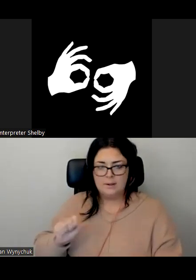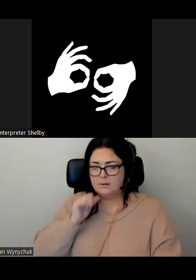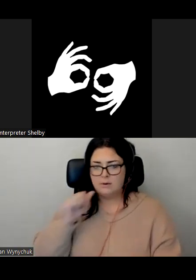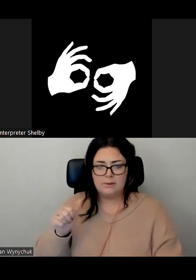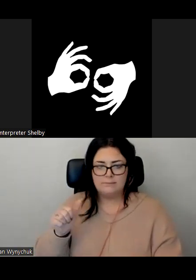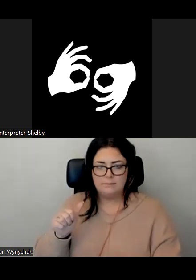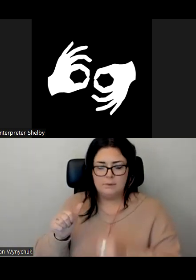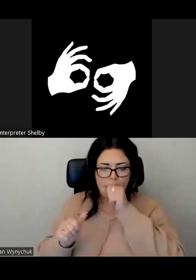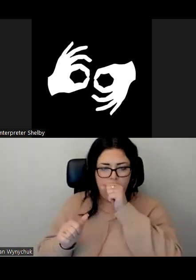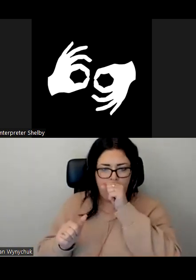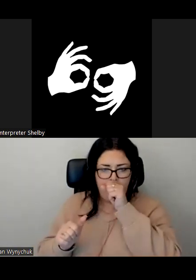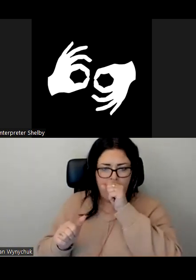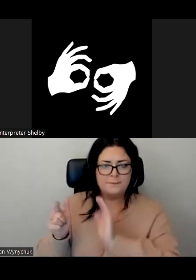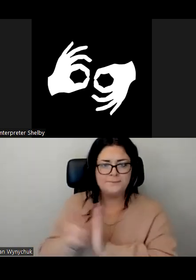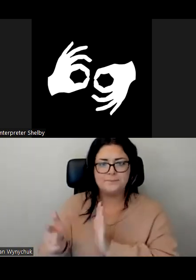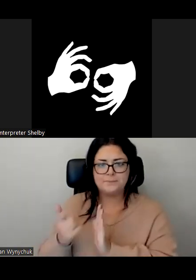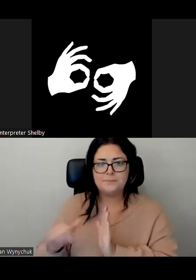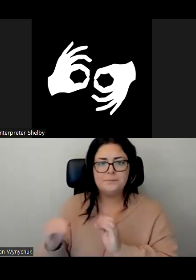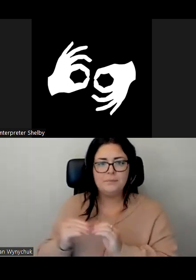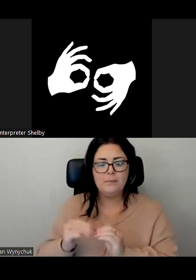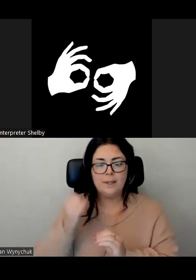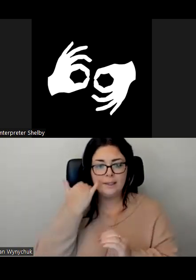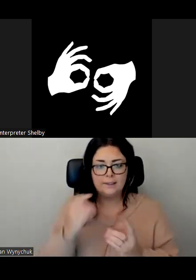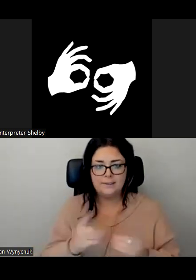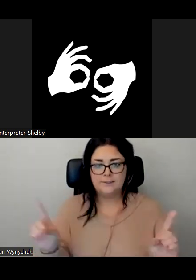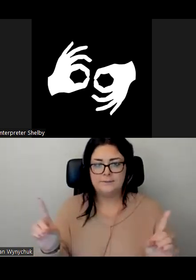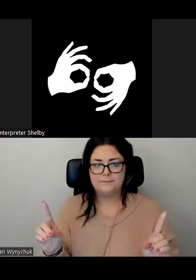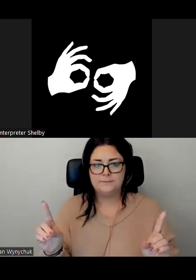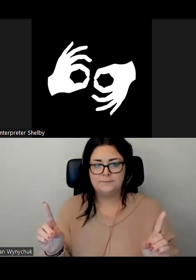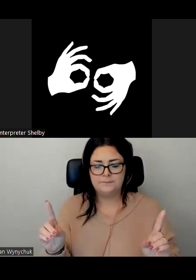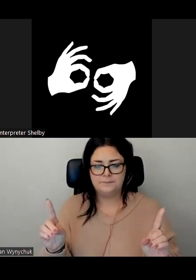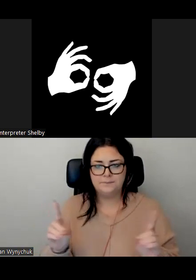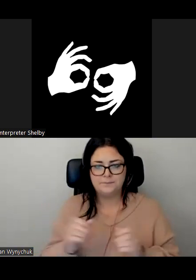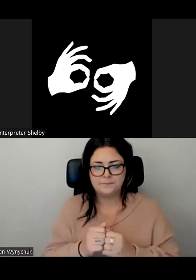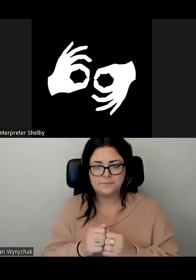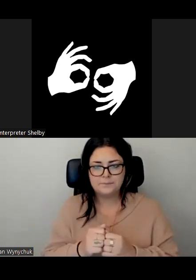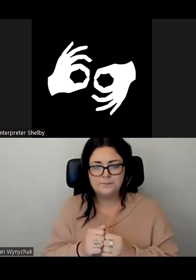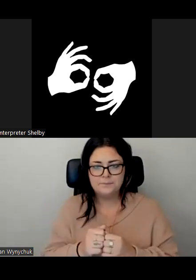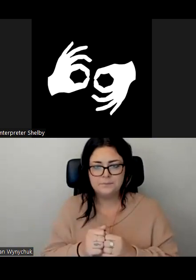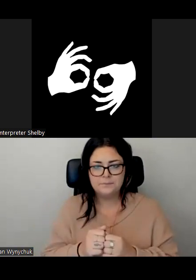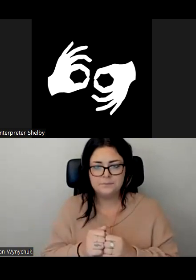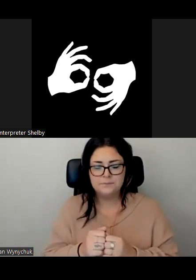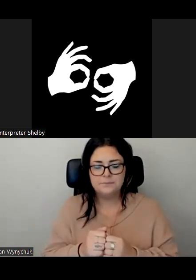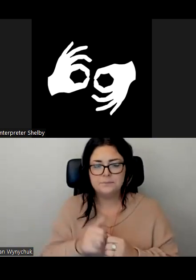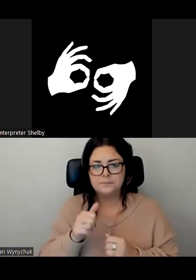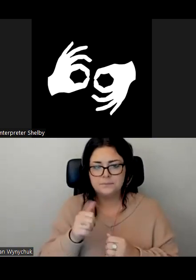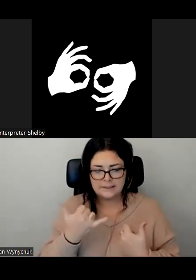However, if you are divorced, that will is still in full force and